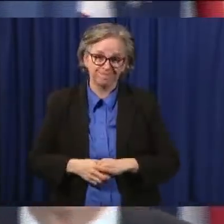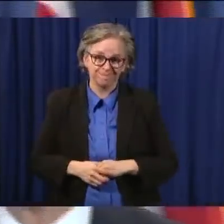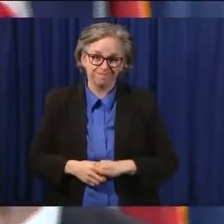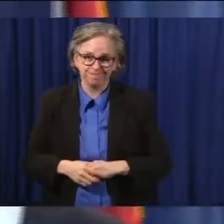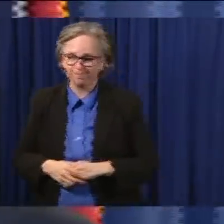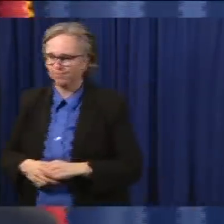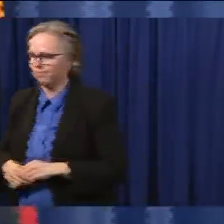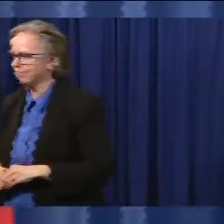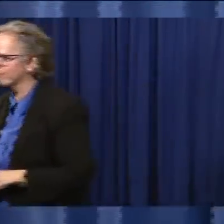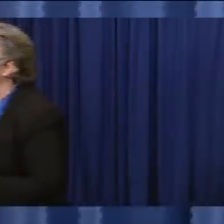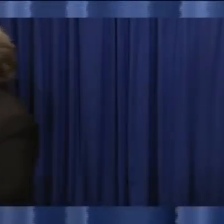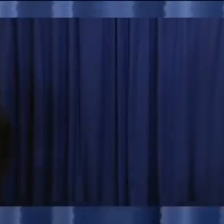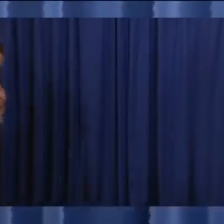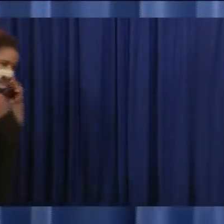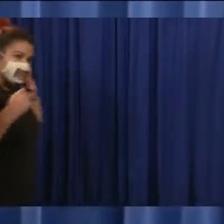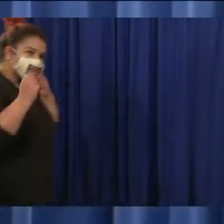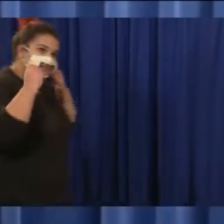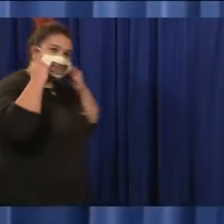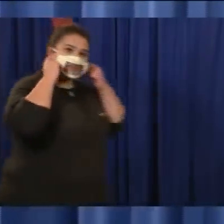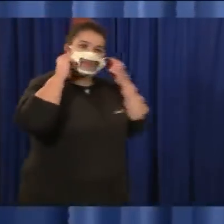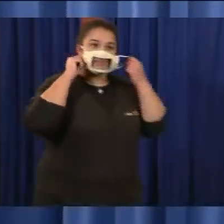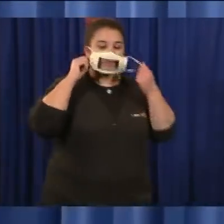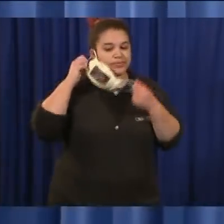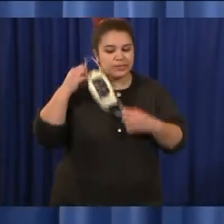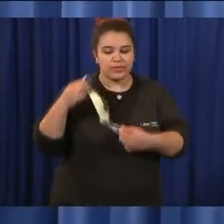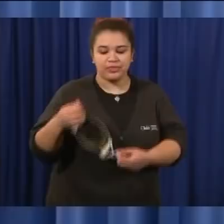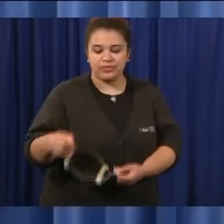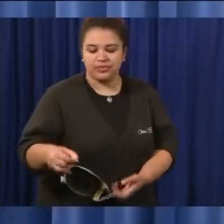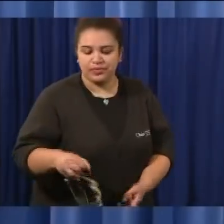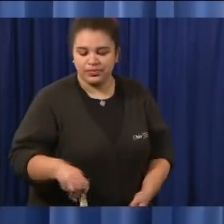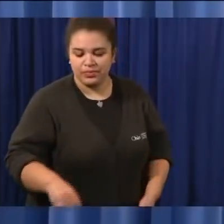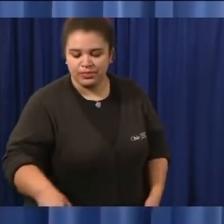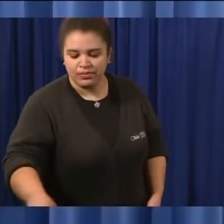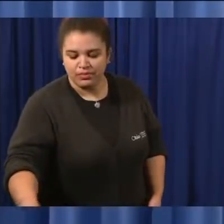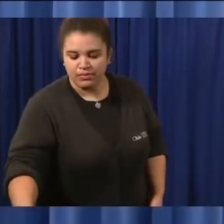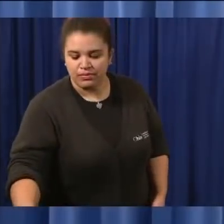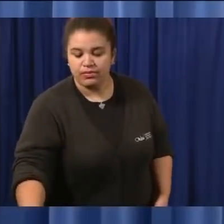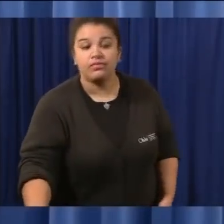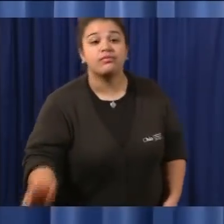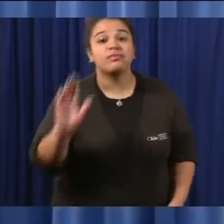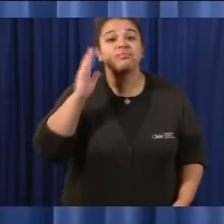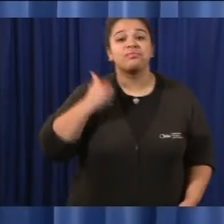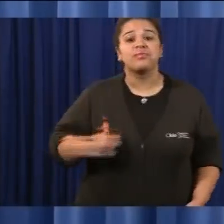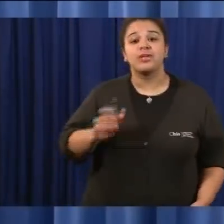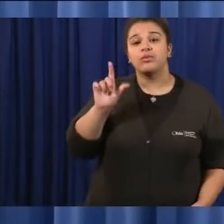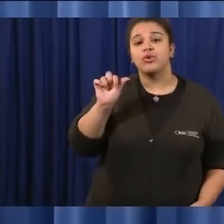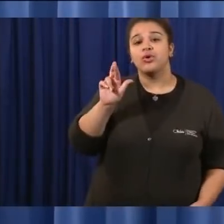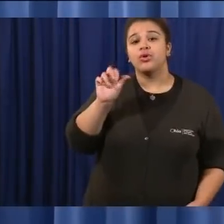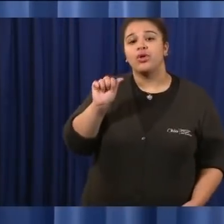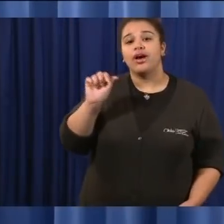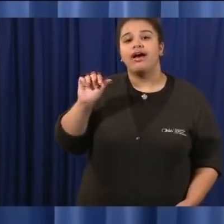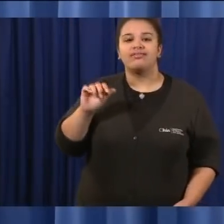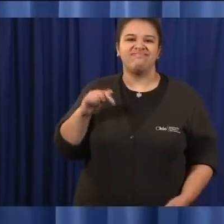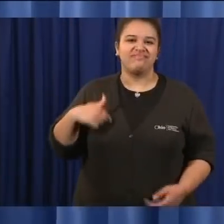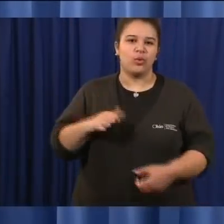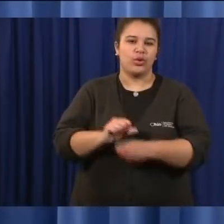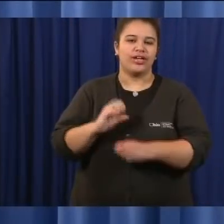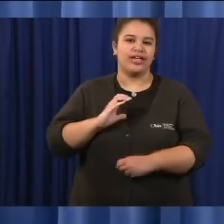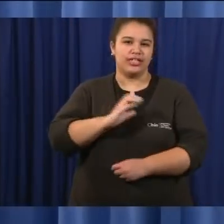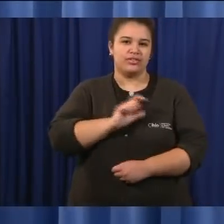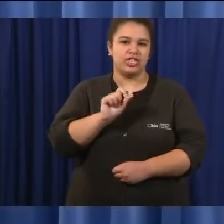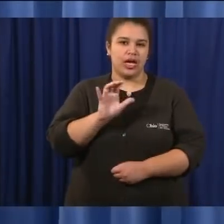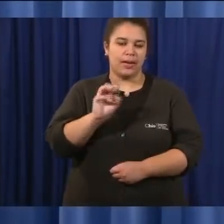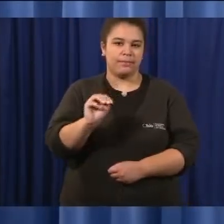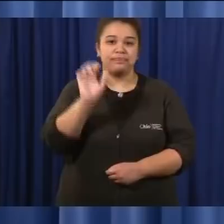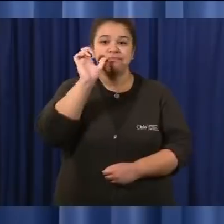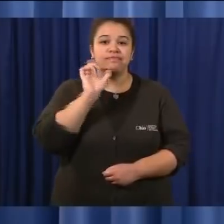This is Laura Hancock from Cleveland.com. Yesterday, a Lake County Common Pleas judge found that you guys had